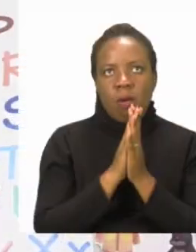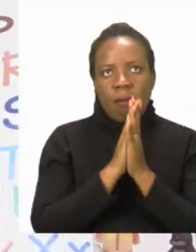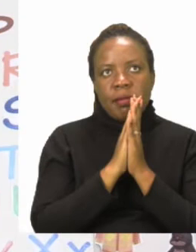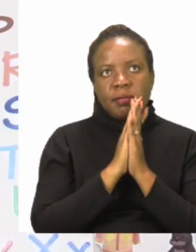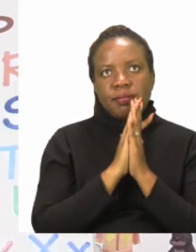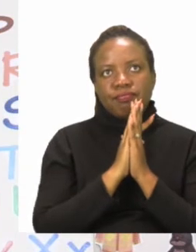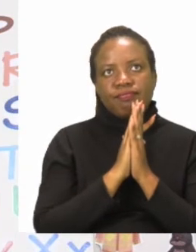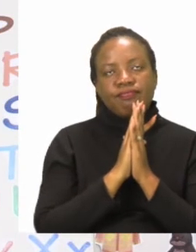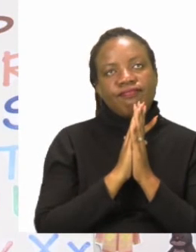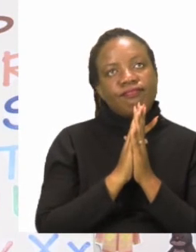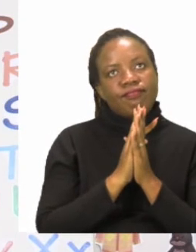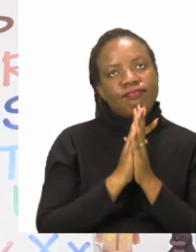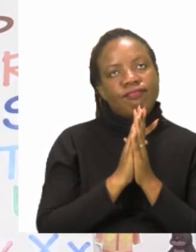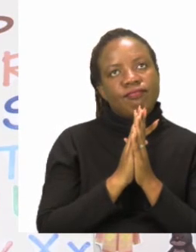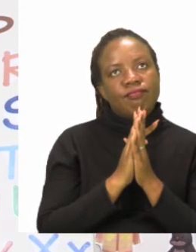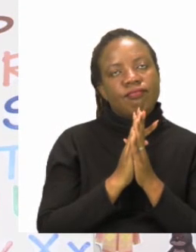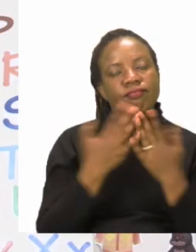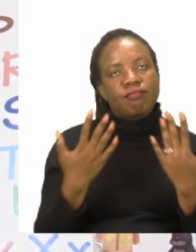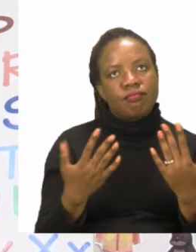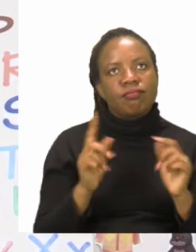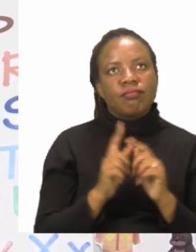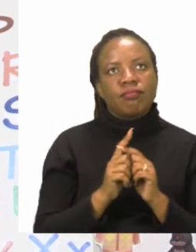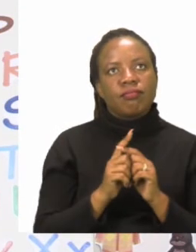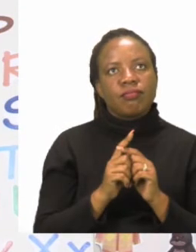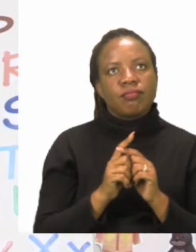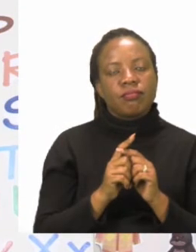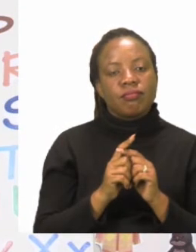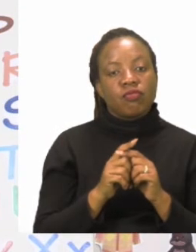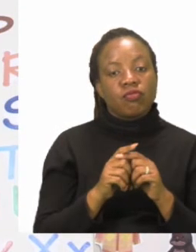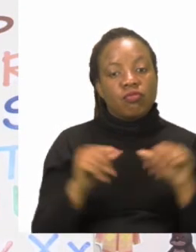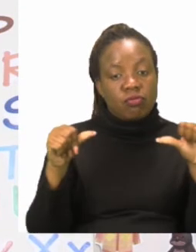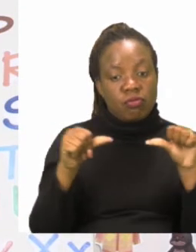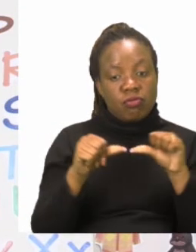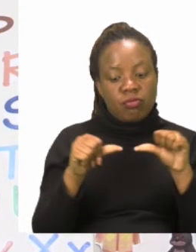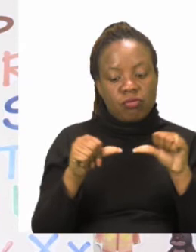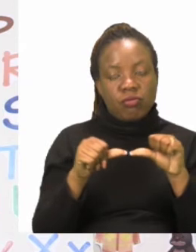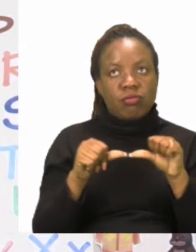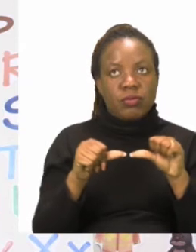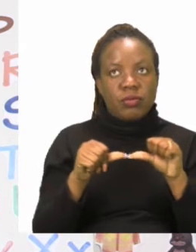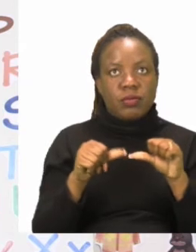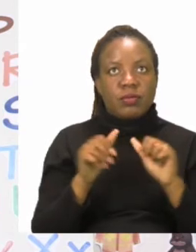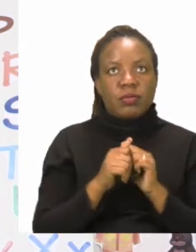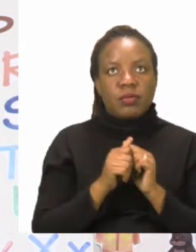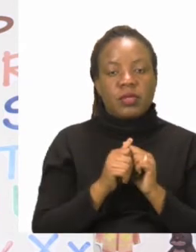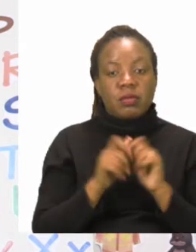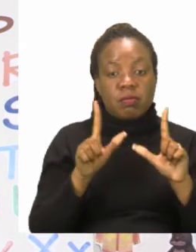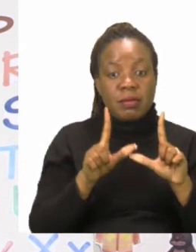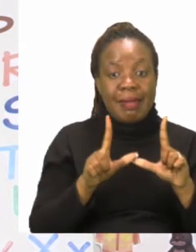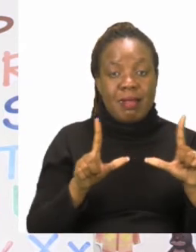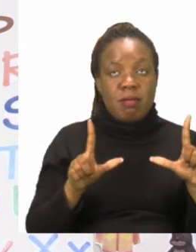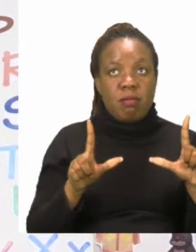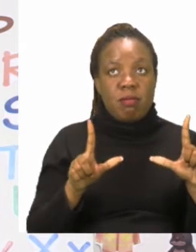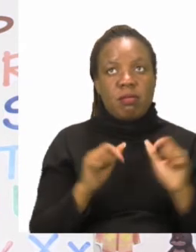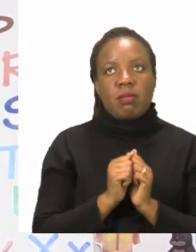In the next part of our lesson, we are going to do measurements and we are looking at length. Let's